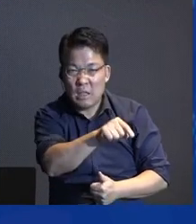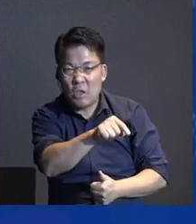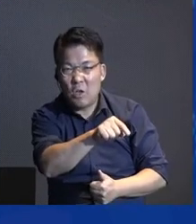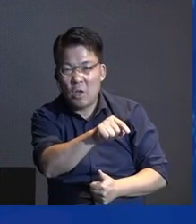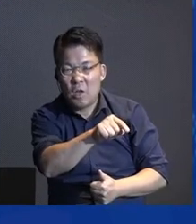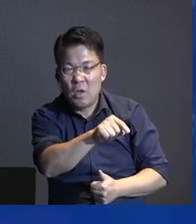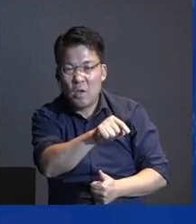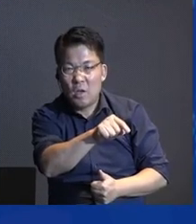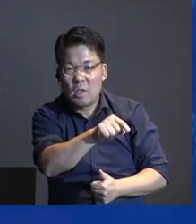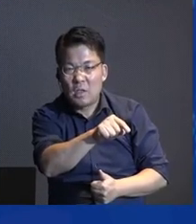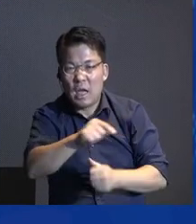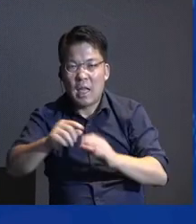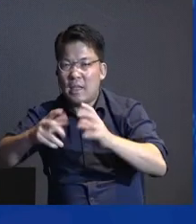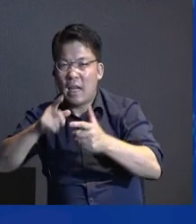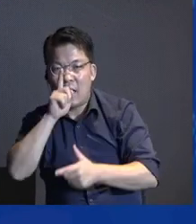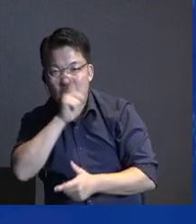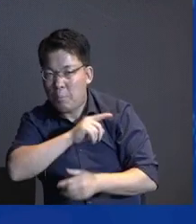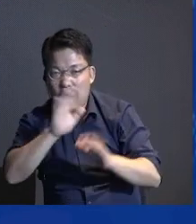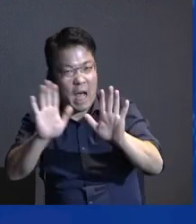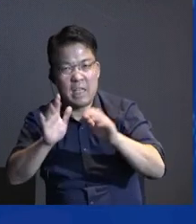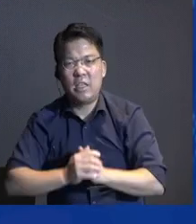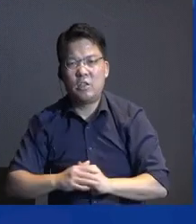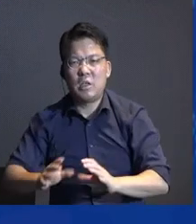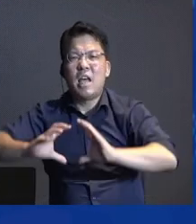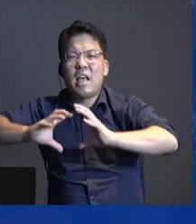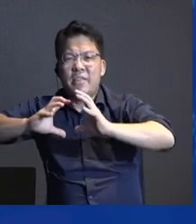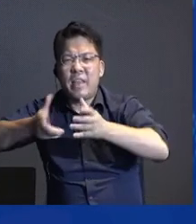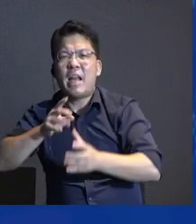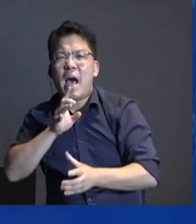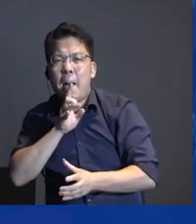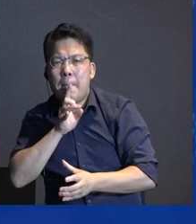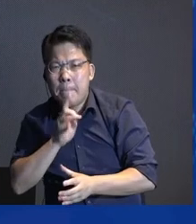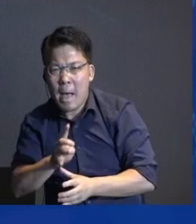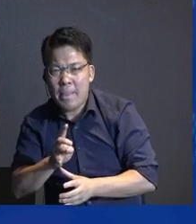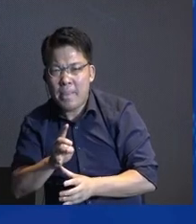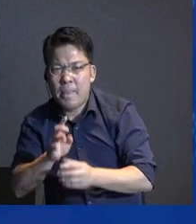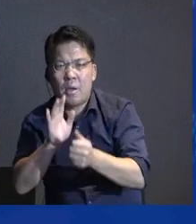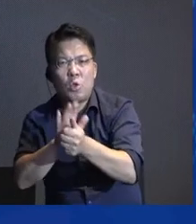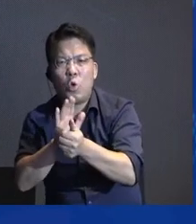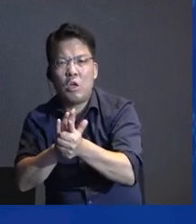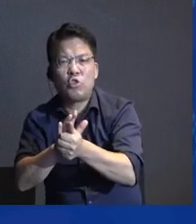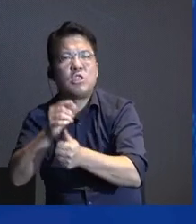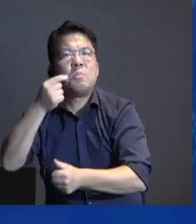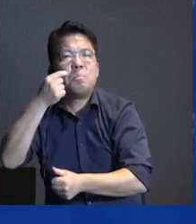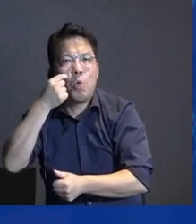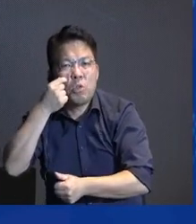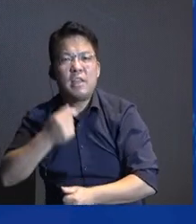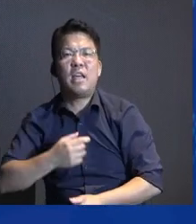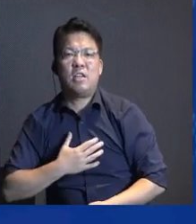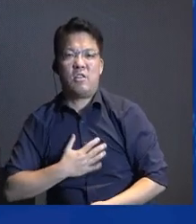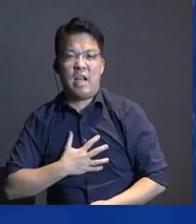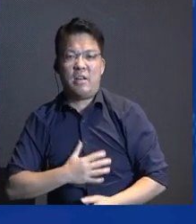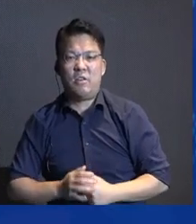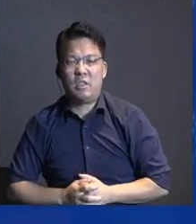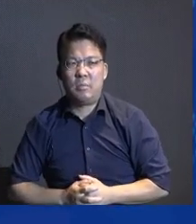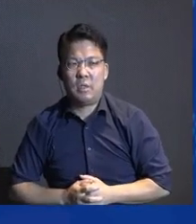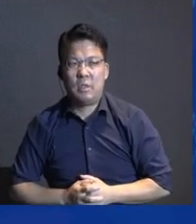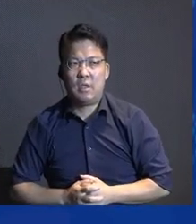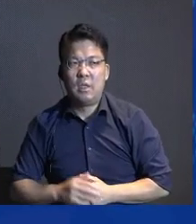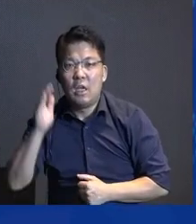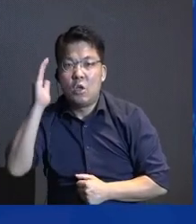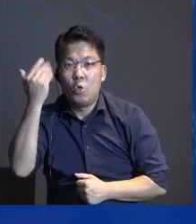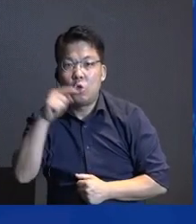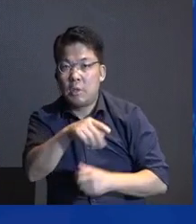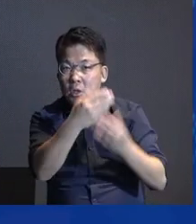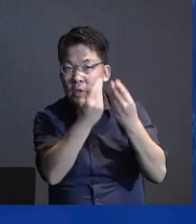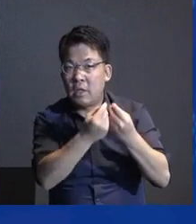We have been dealing with cases like this recently too. Family members do not have the financial